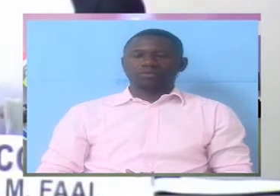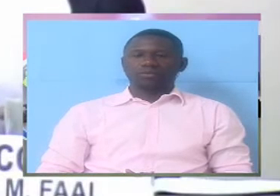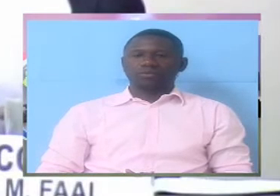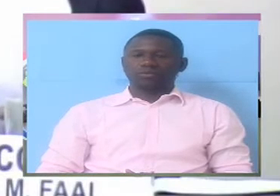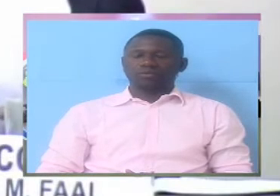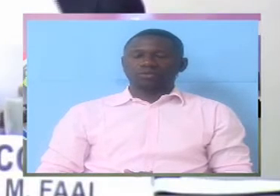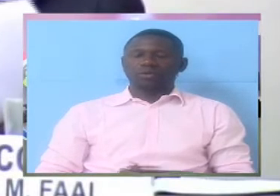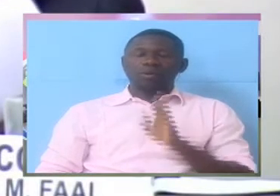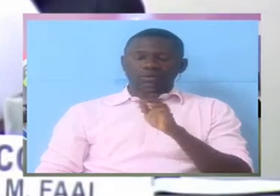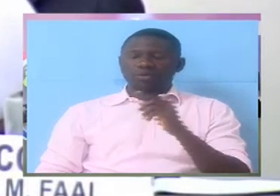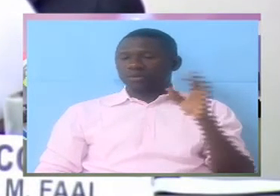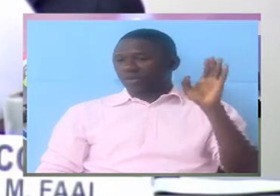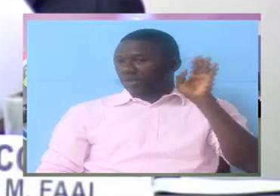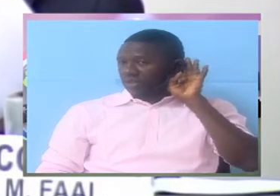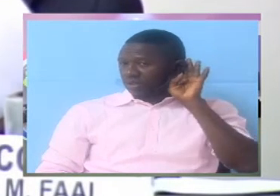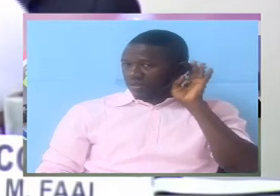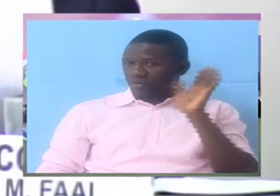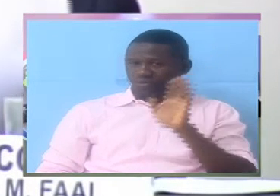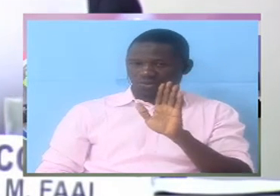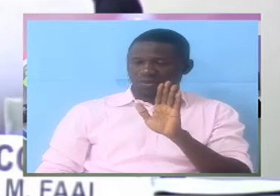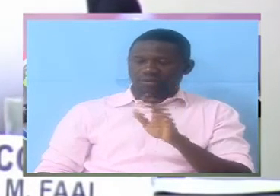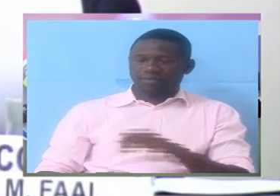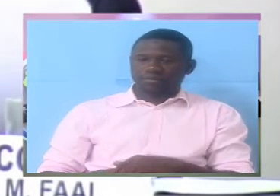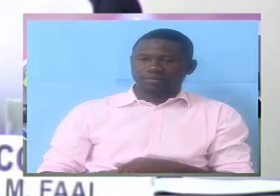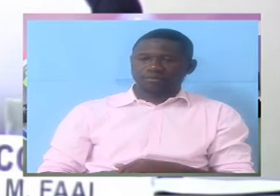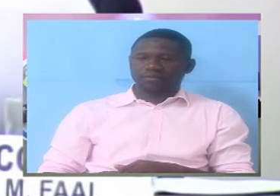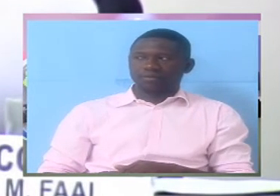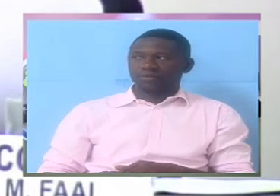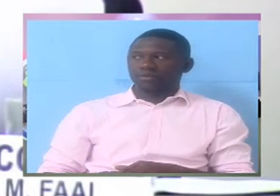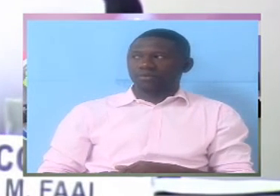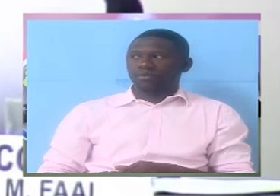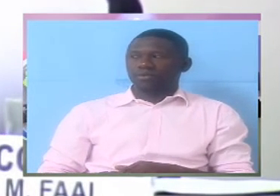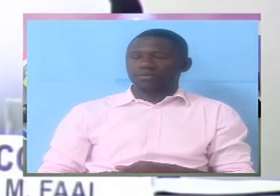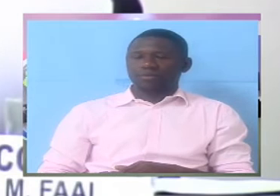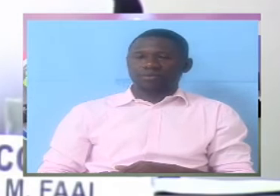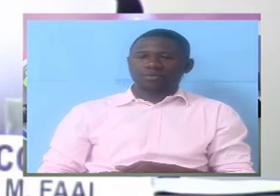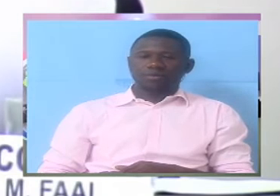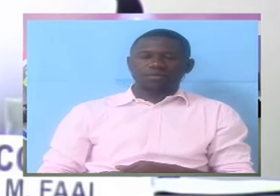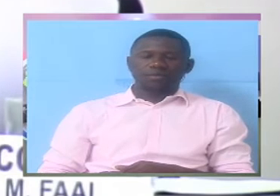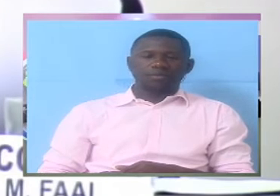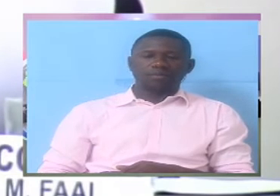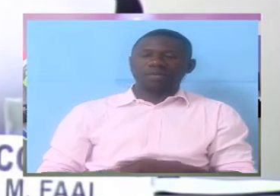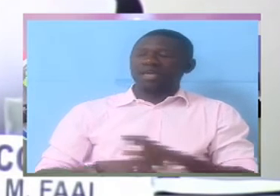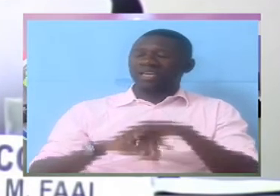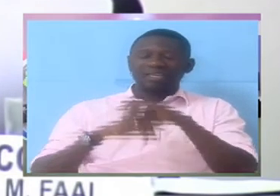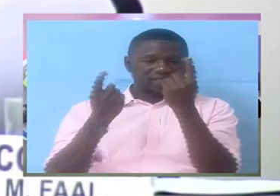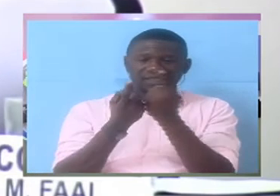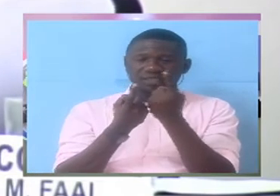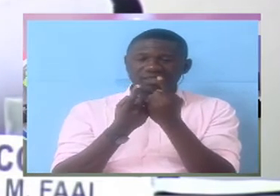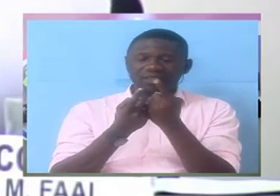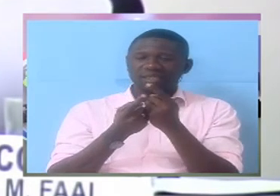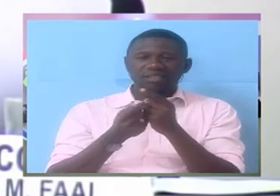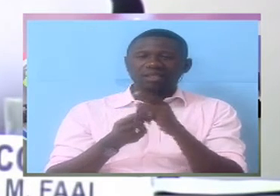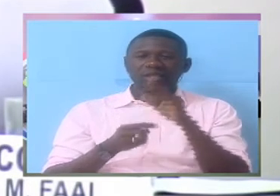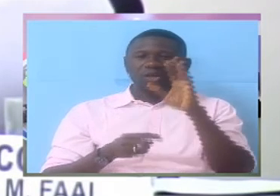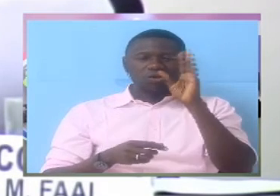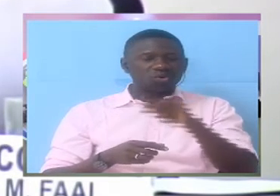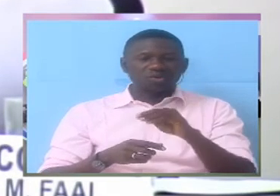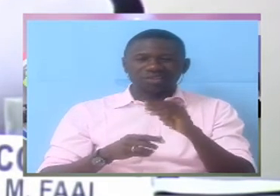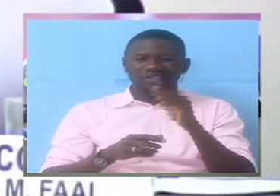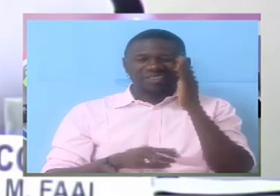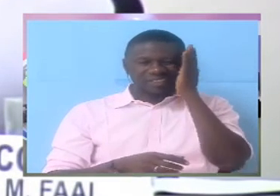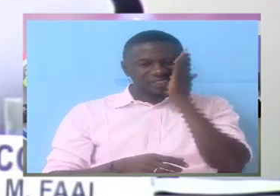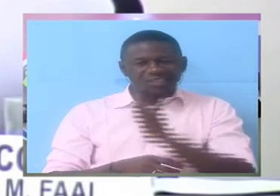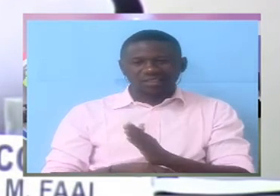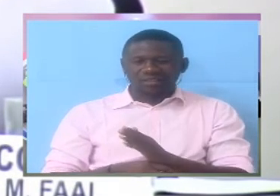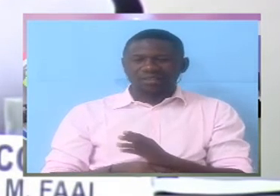But listen, barila moyi anything as dramatic wokume alanko atamata nyado nyamato as